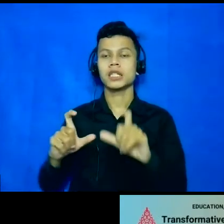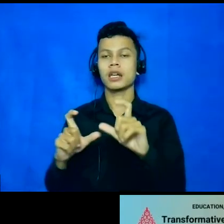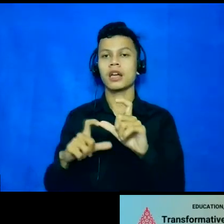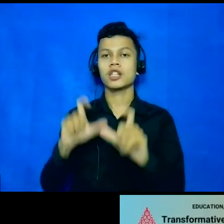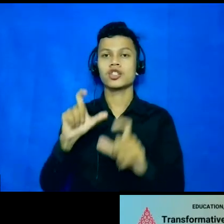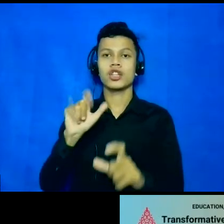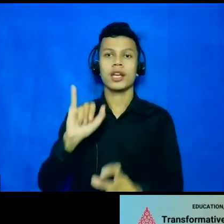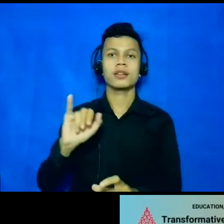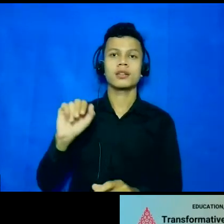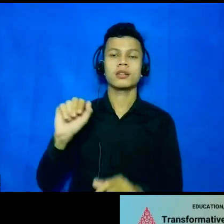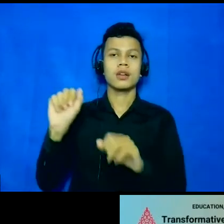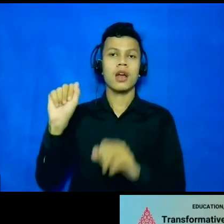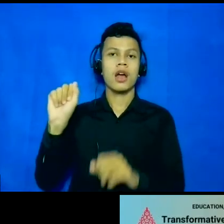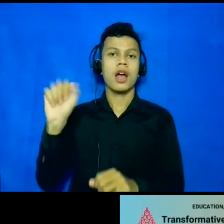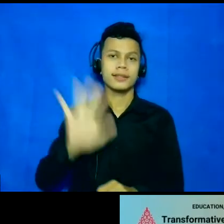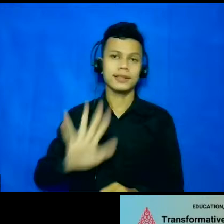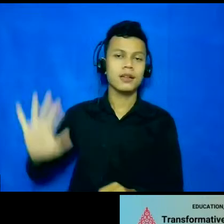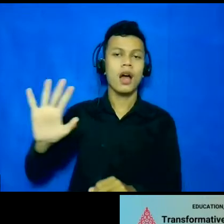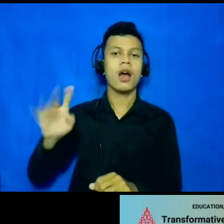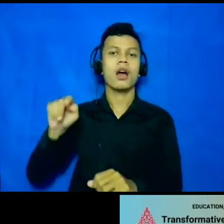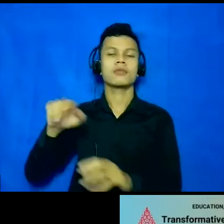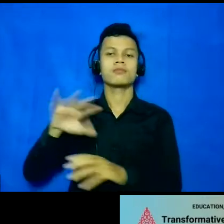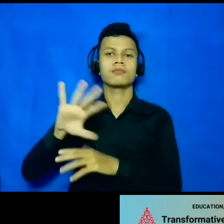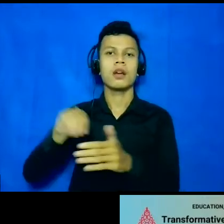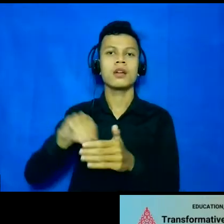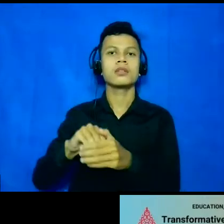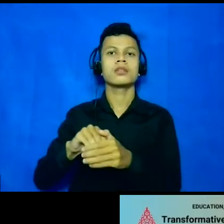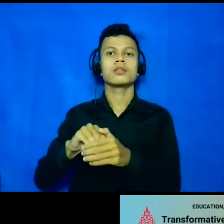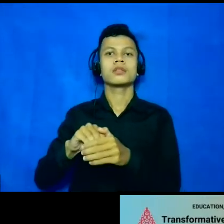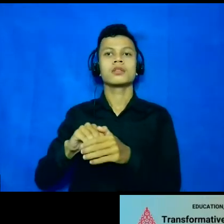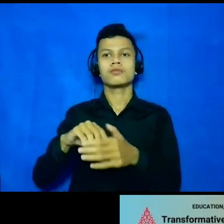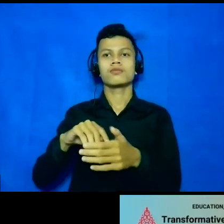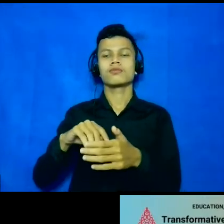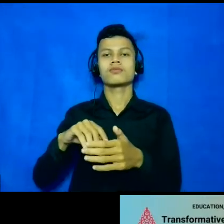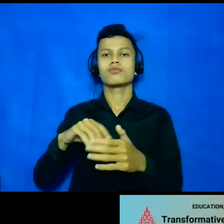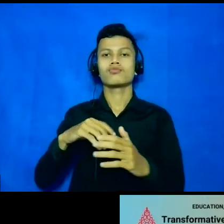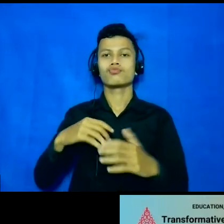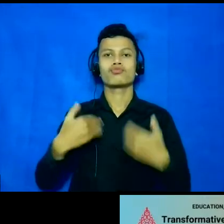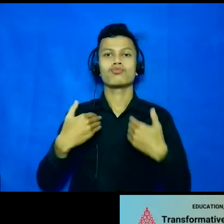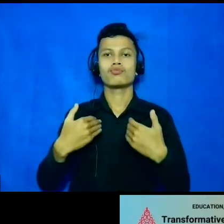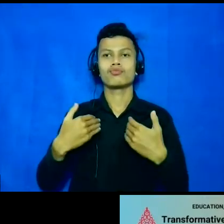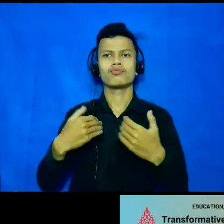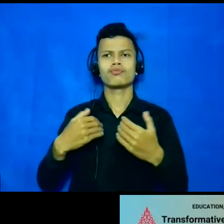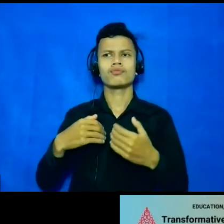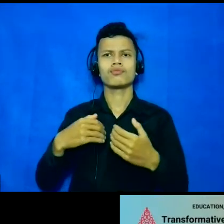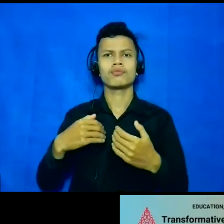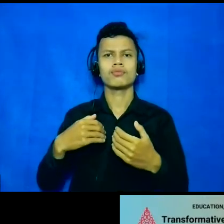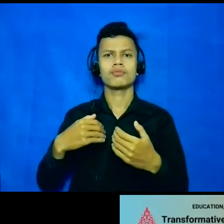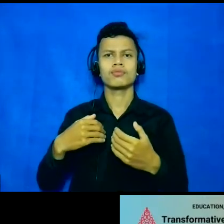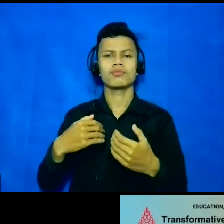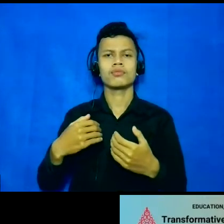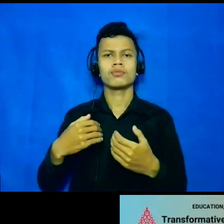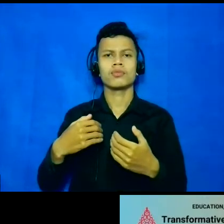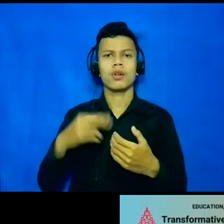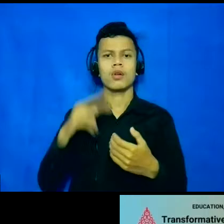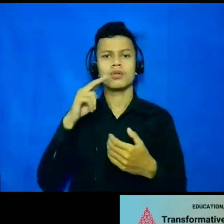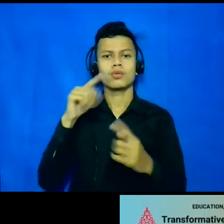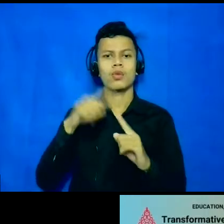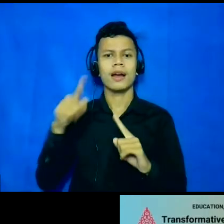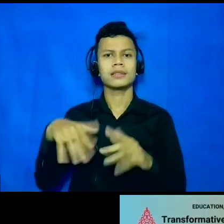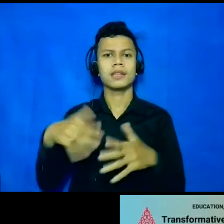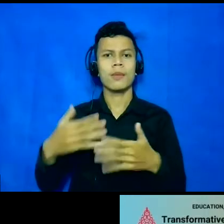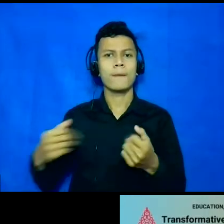of the humanitarian technical team. Part of her functions as Regional Advisor is to support ongoing